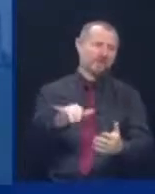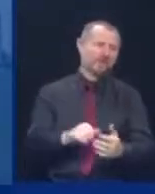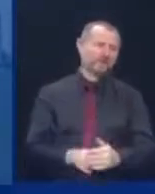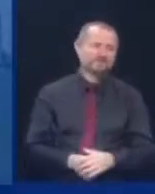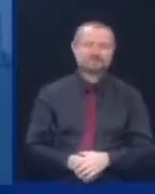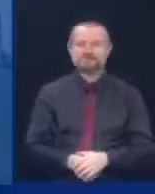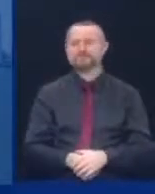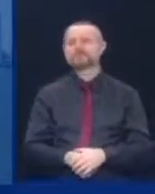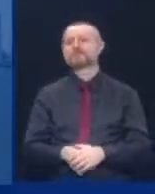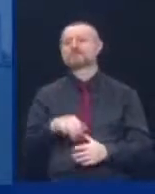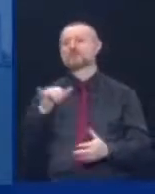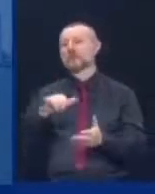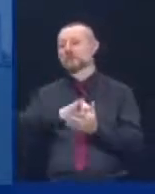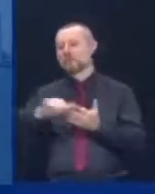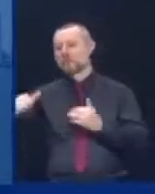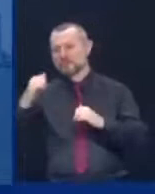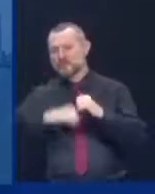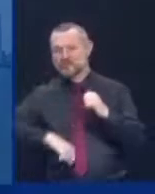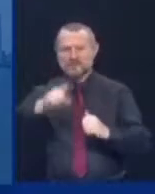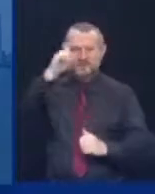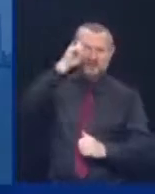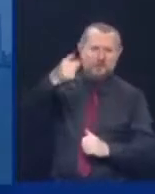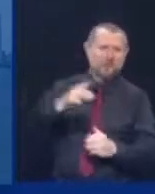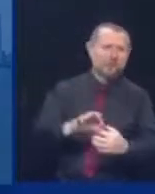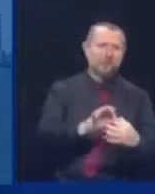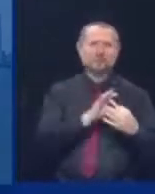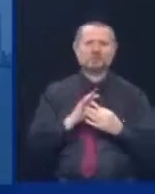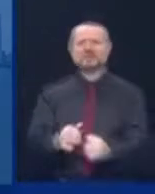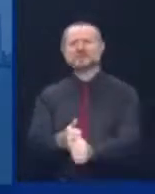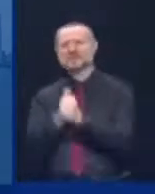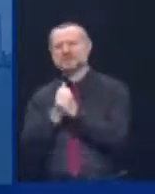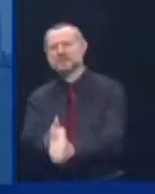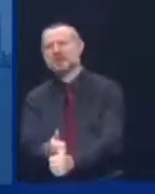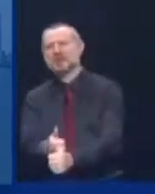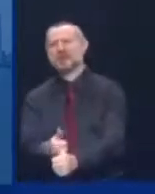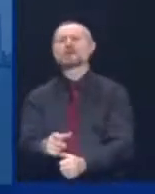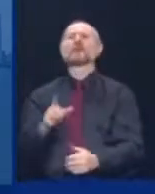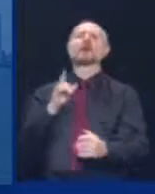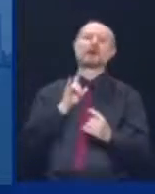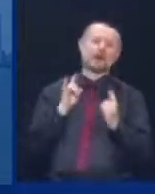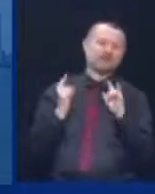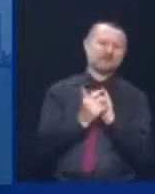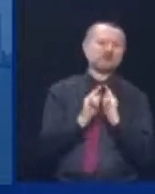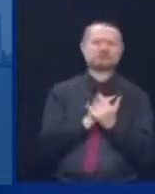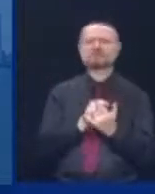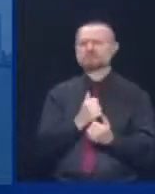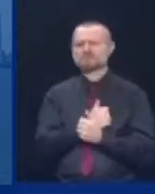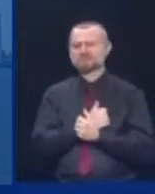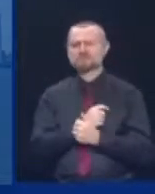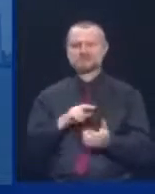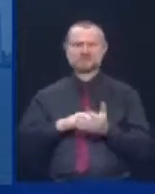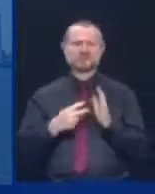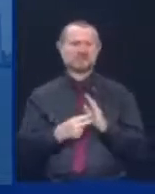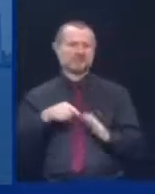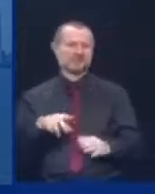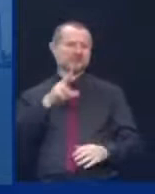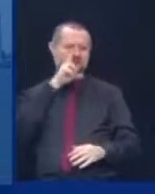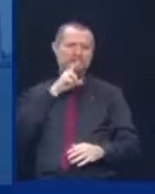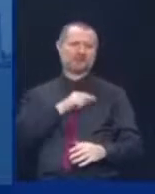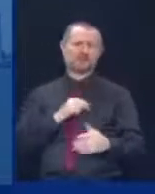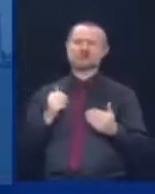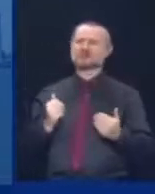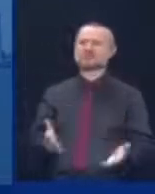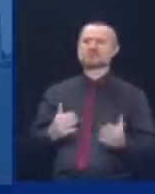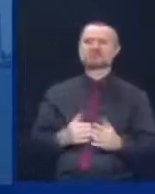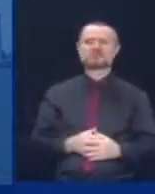That's what New York tough, smart, united, disciplined, and loving means for this Thanksgiving. It's not a